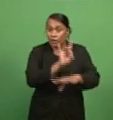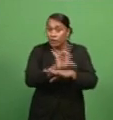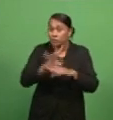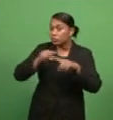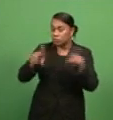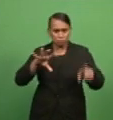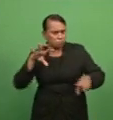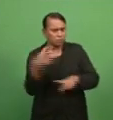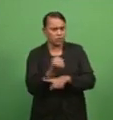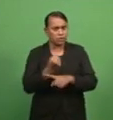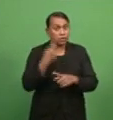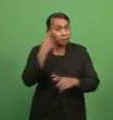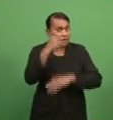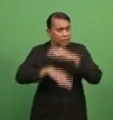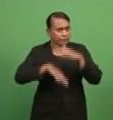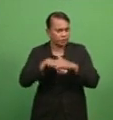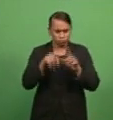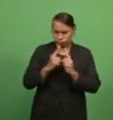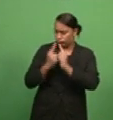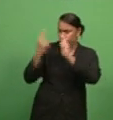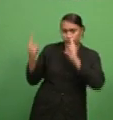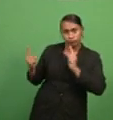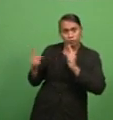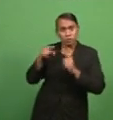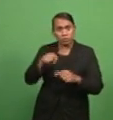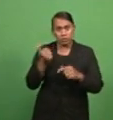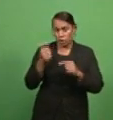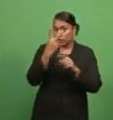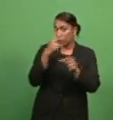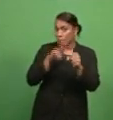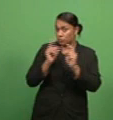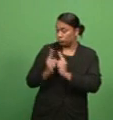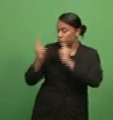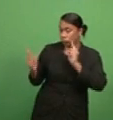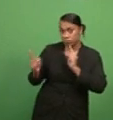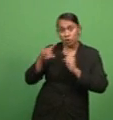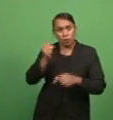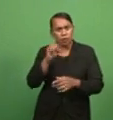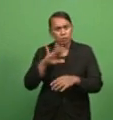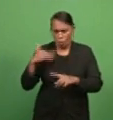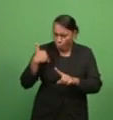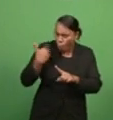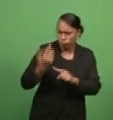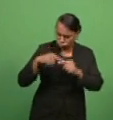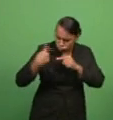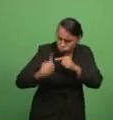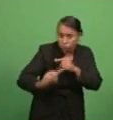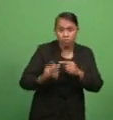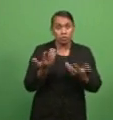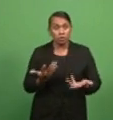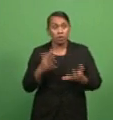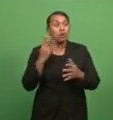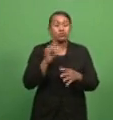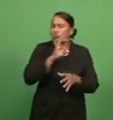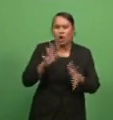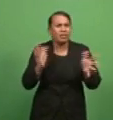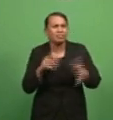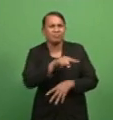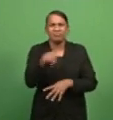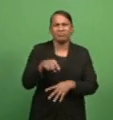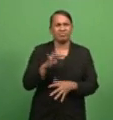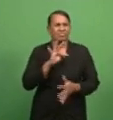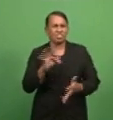Physical distancing of 2 meters should be maintained at all times. Individuals are urged to not share cigarettes or takis